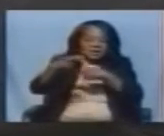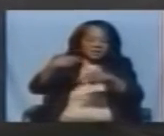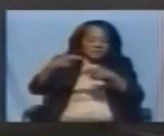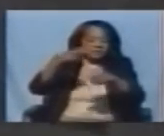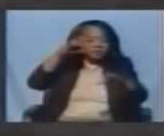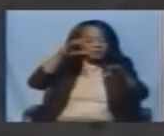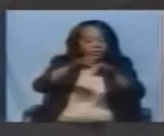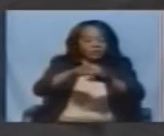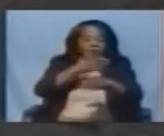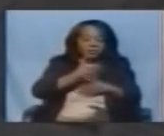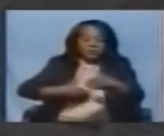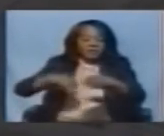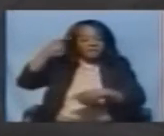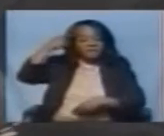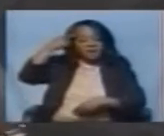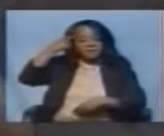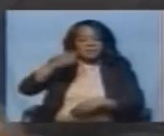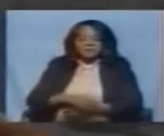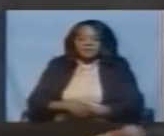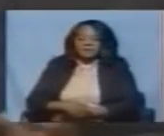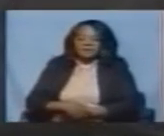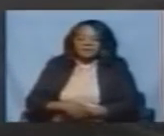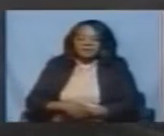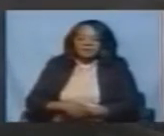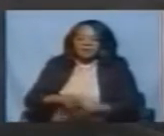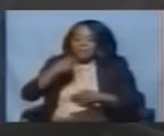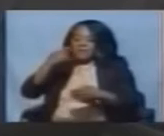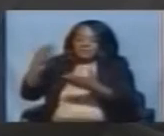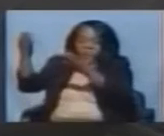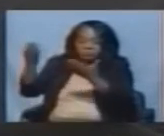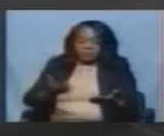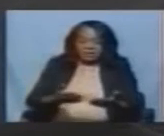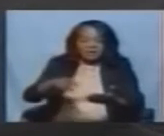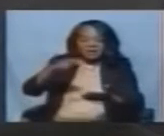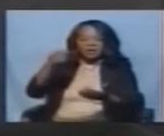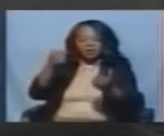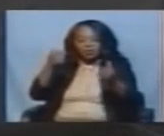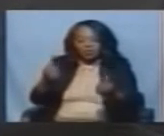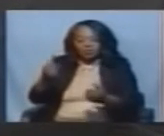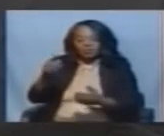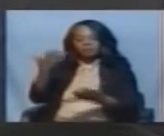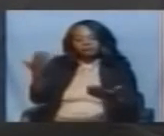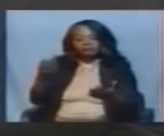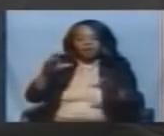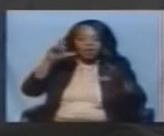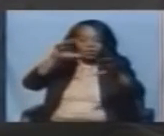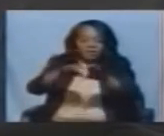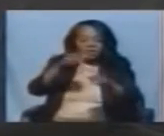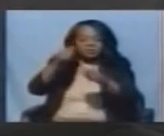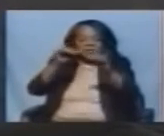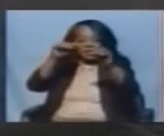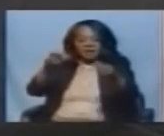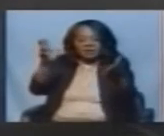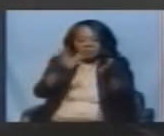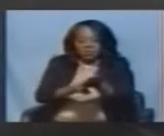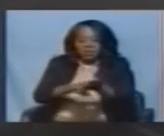on behalf of government, or even let them come up with a standard document, a standard contract that they can approve and it can be used without